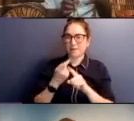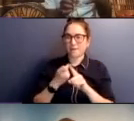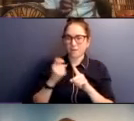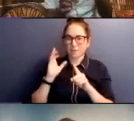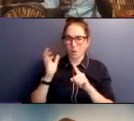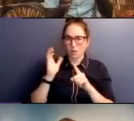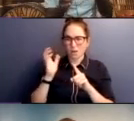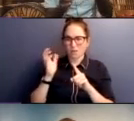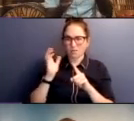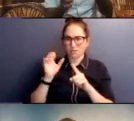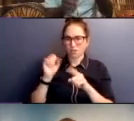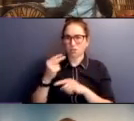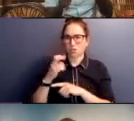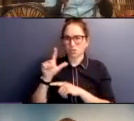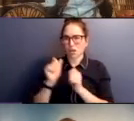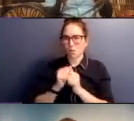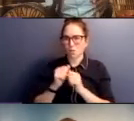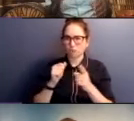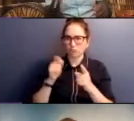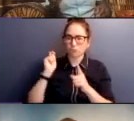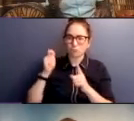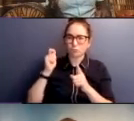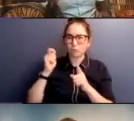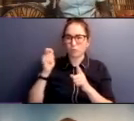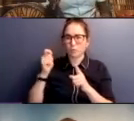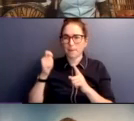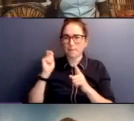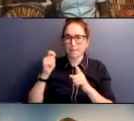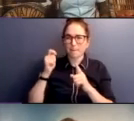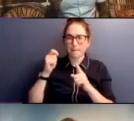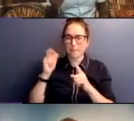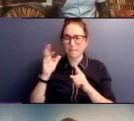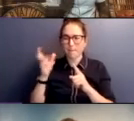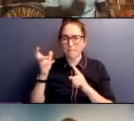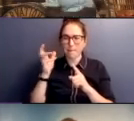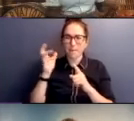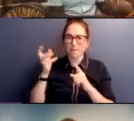shell with a stick straight through it as a shaker.